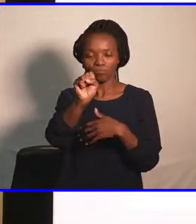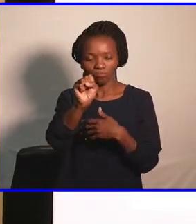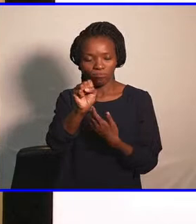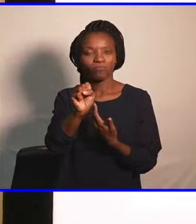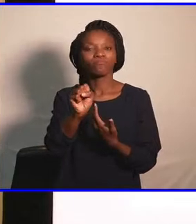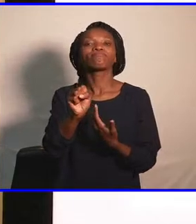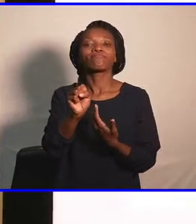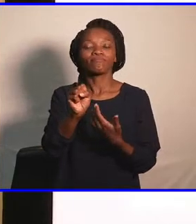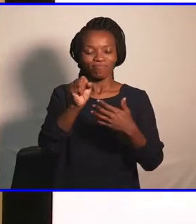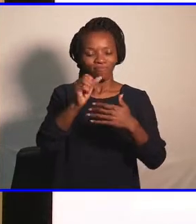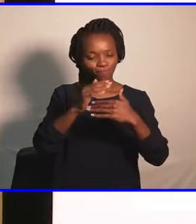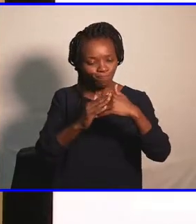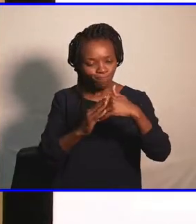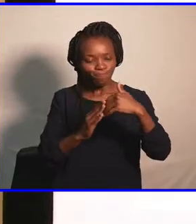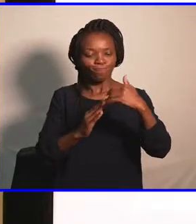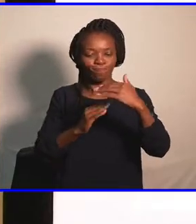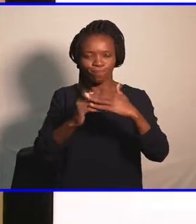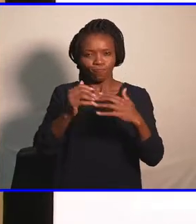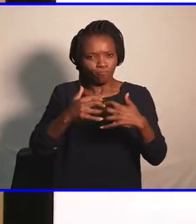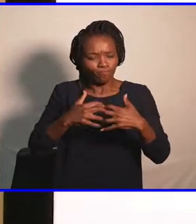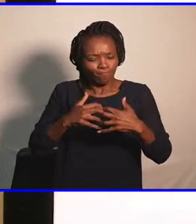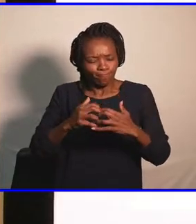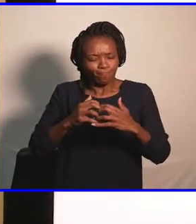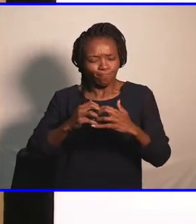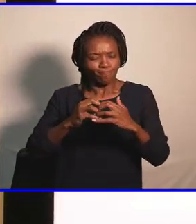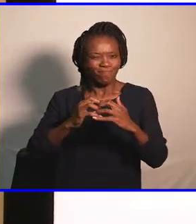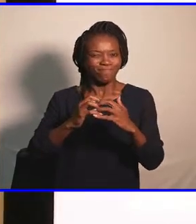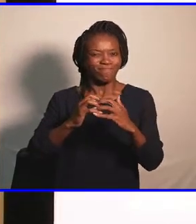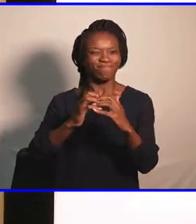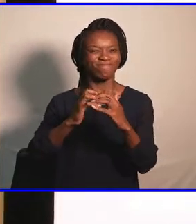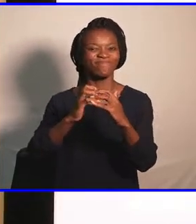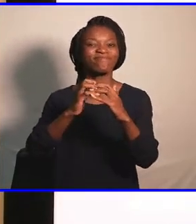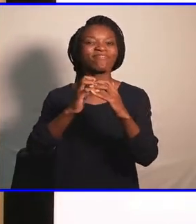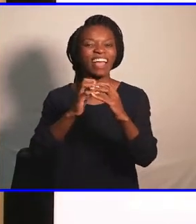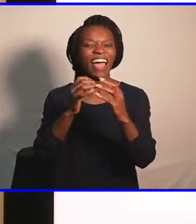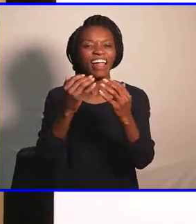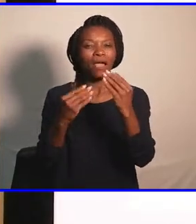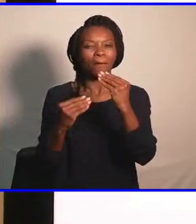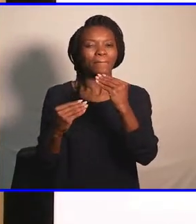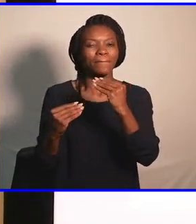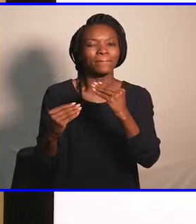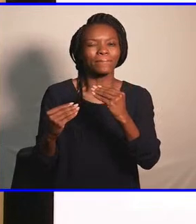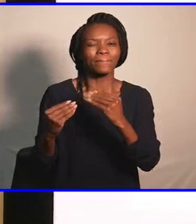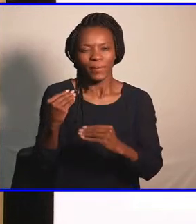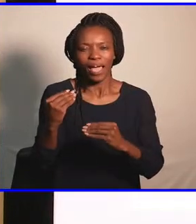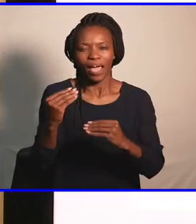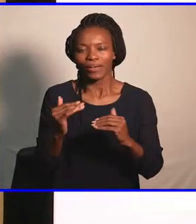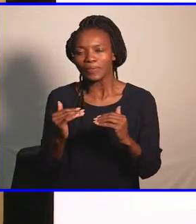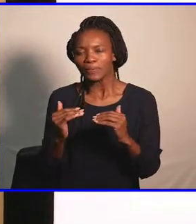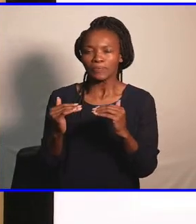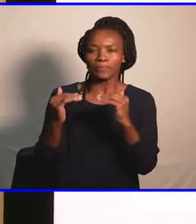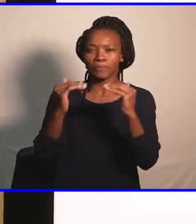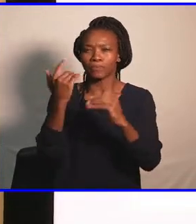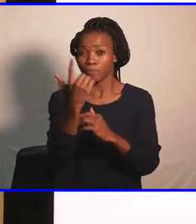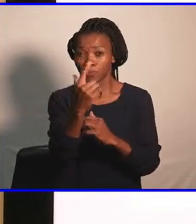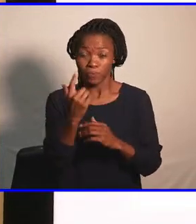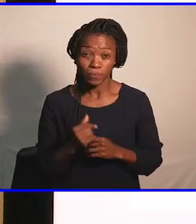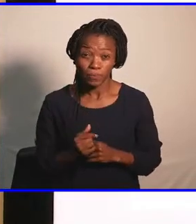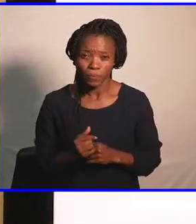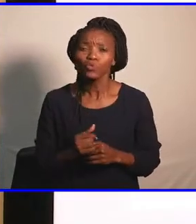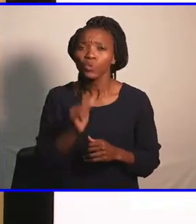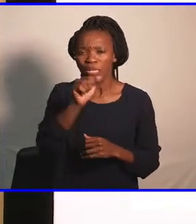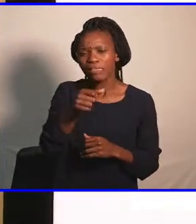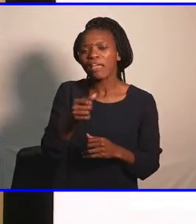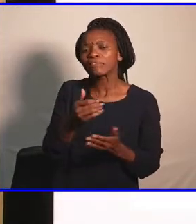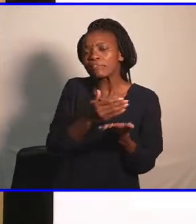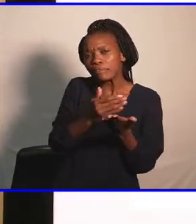being rebuilt and it is regaining the stature that it used to occupy. The few that are